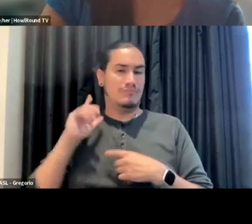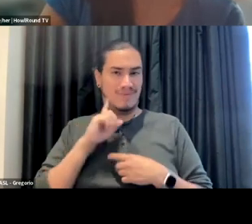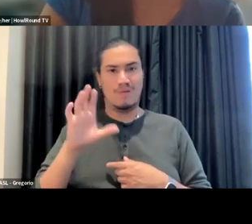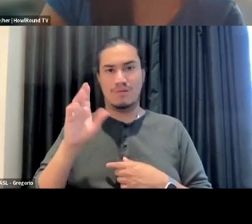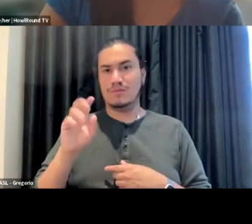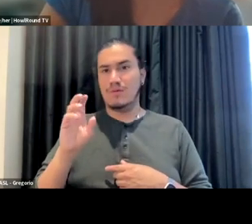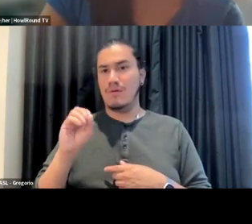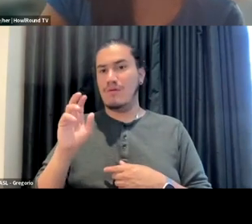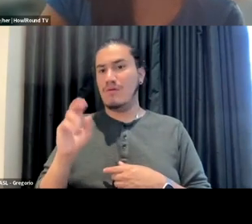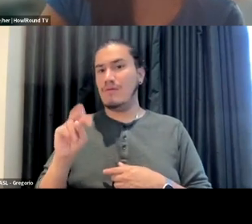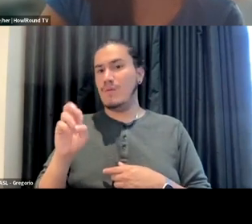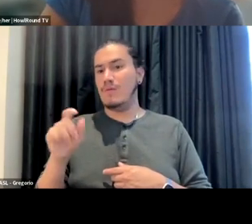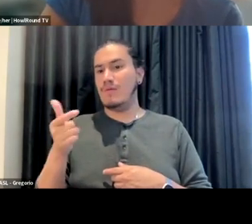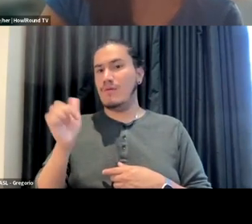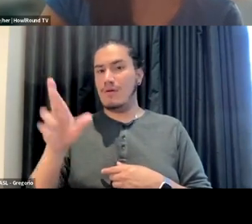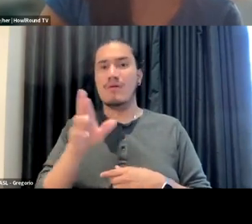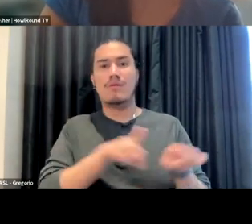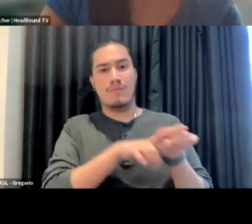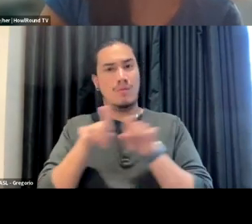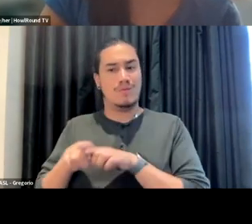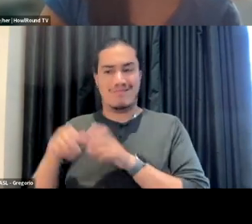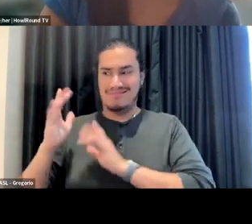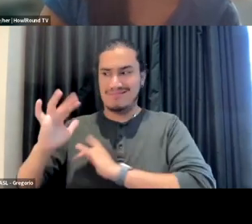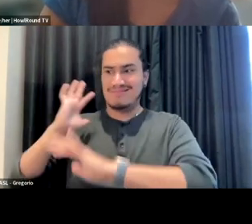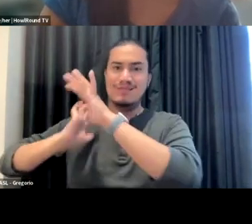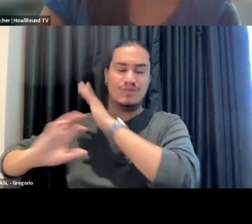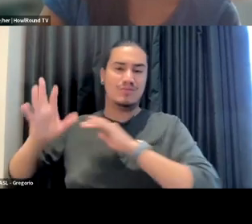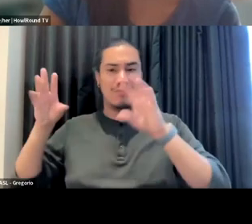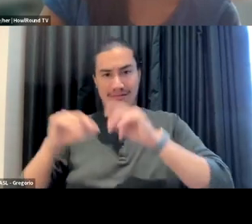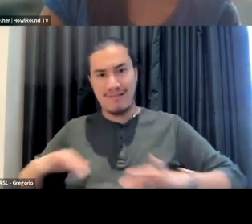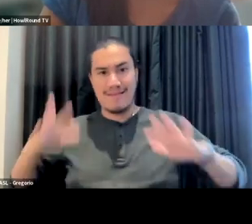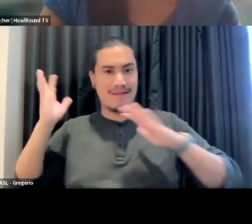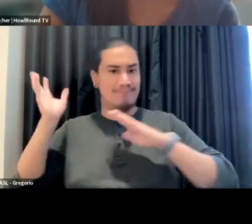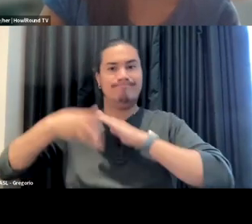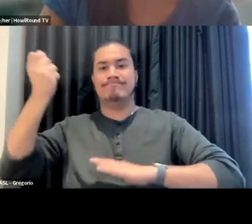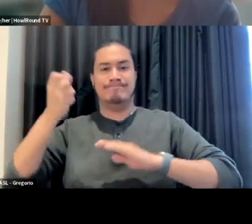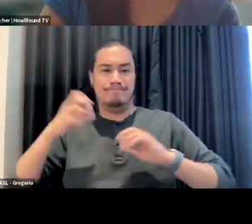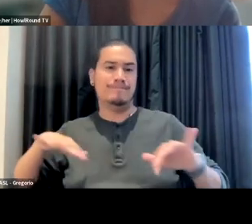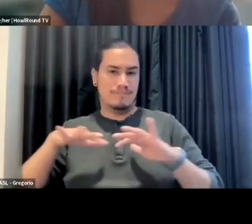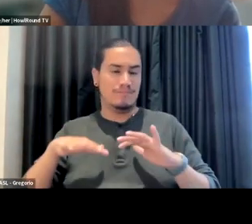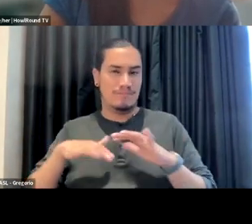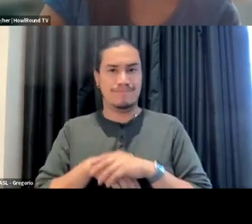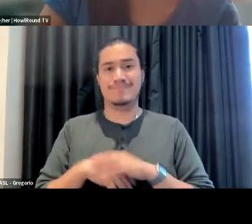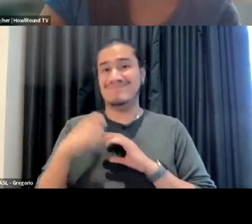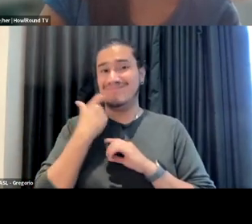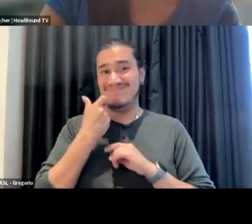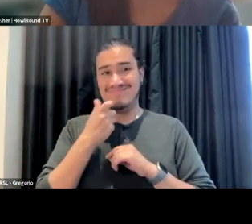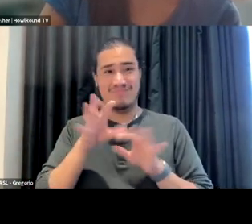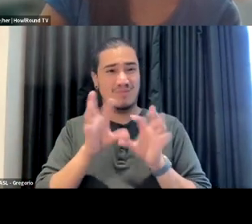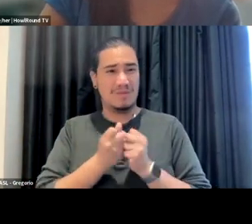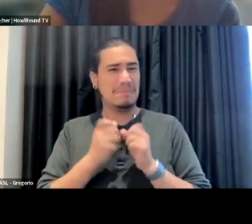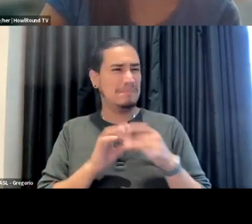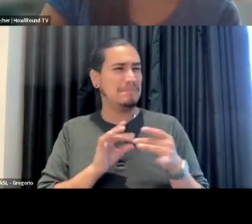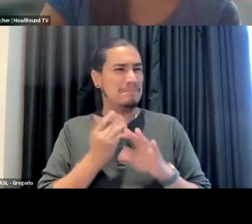the traditional ancestral and unceded land that we stand on. This is very important to me. And I recently took a workshop, as I had mentioned last